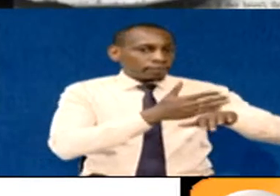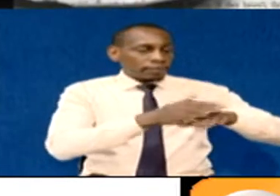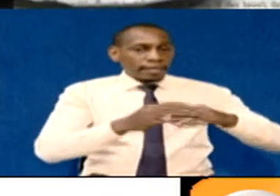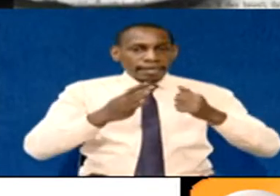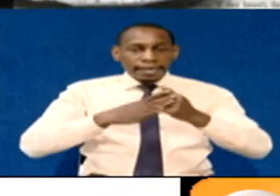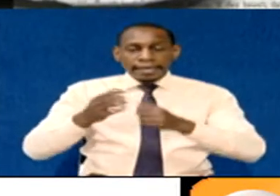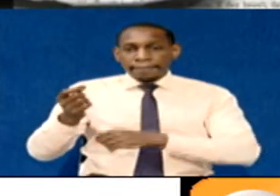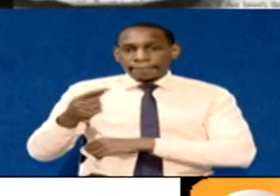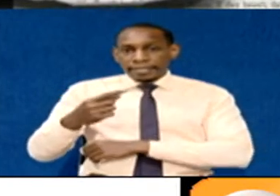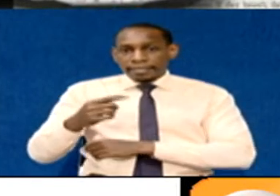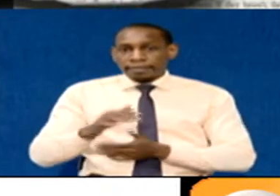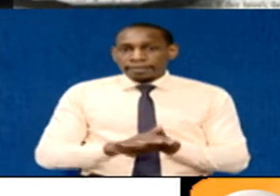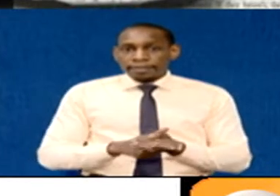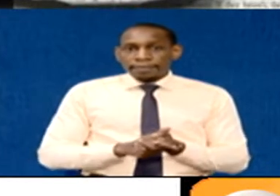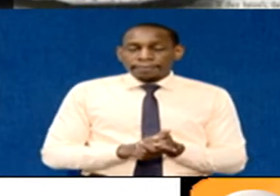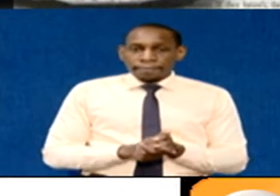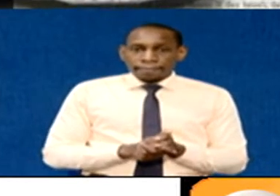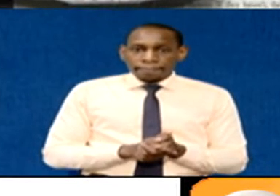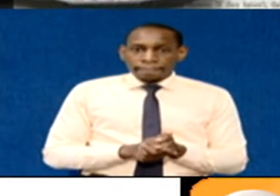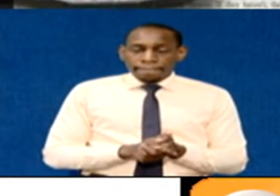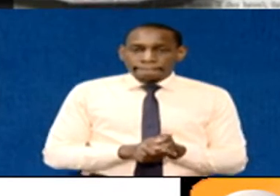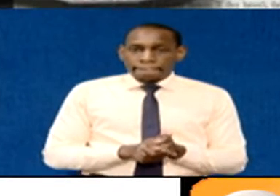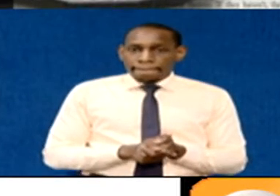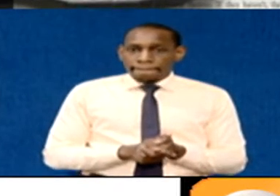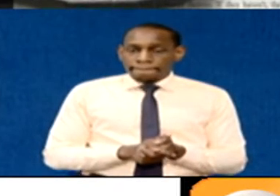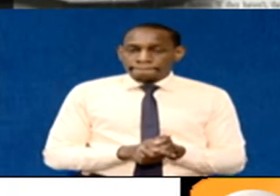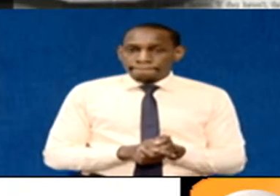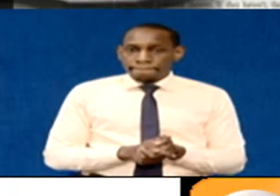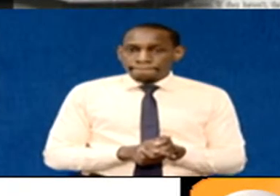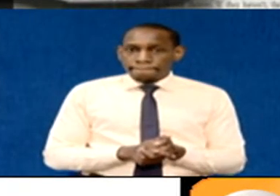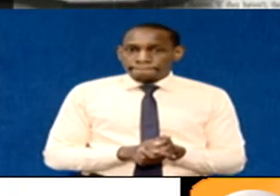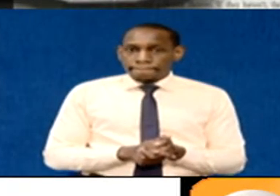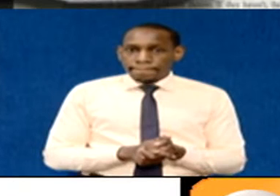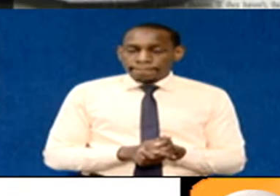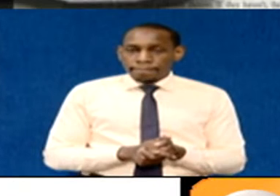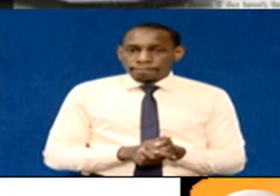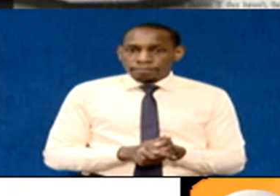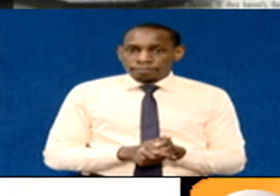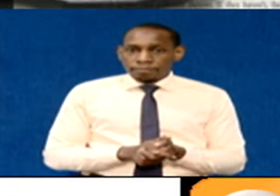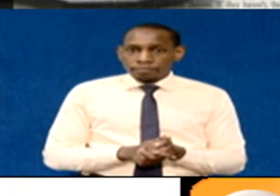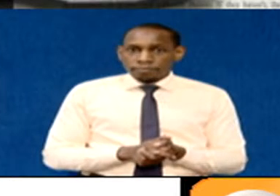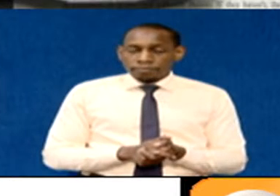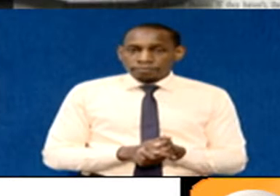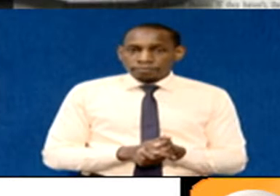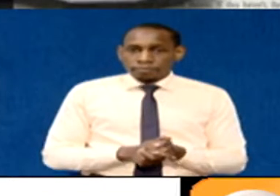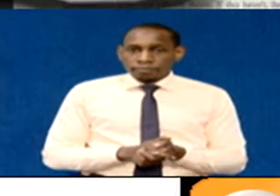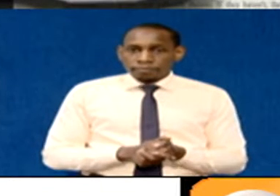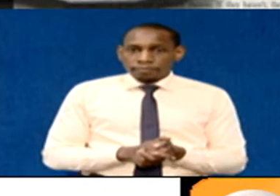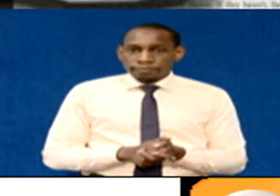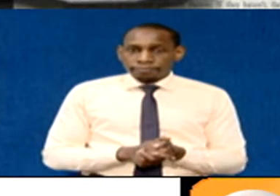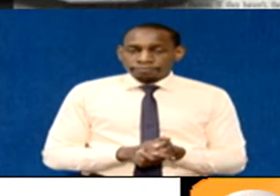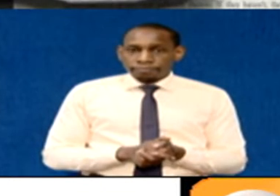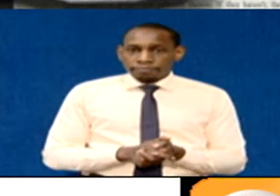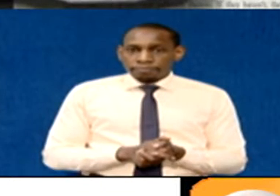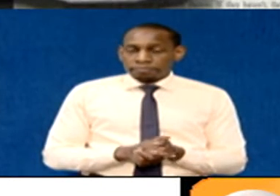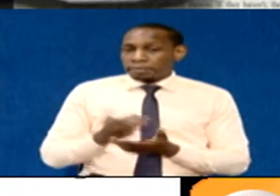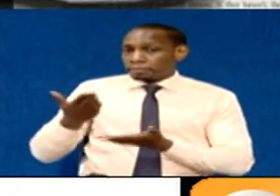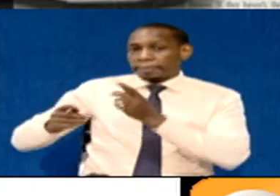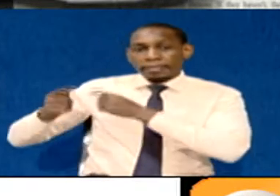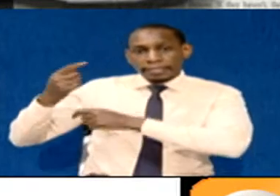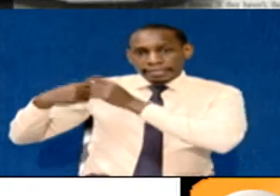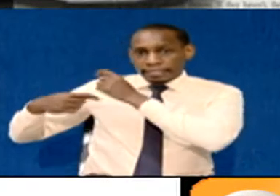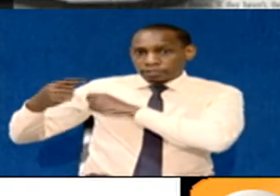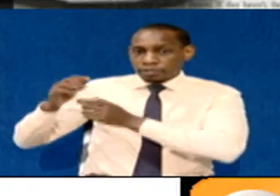take? Nine months. So there is, I don't know whether this is the constitution. Or it's just a tradition.